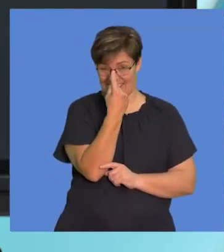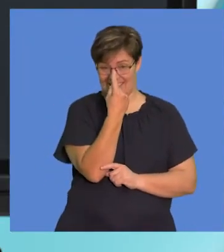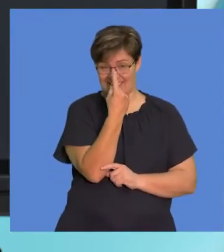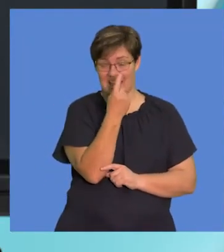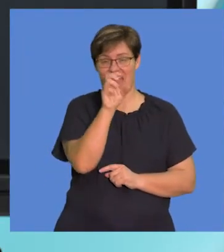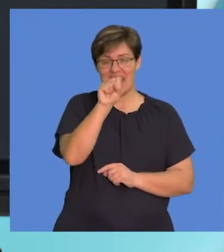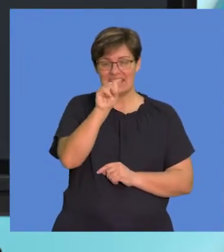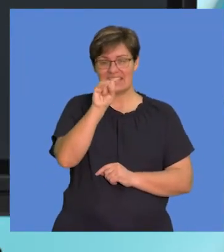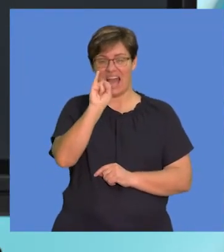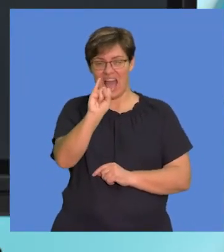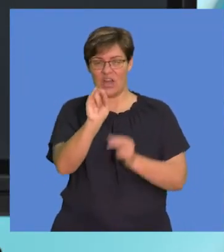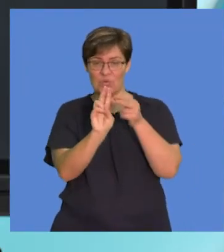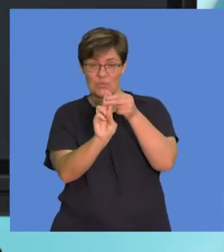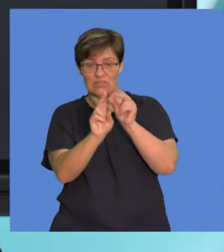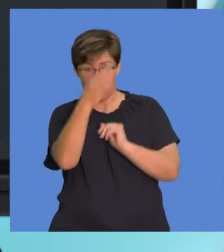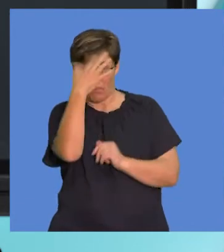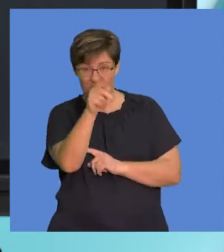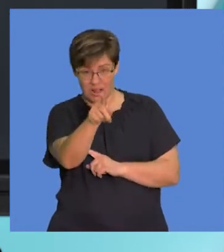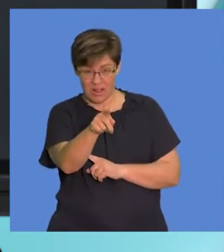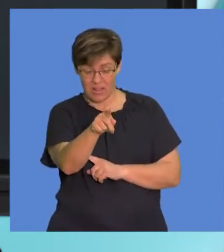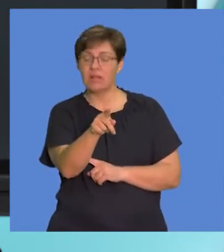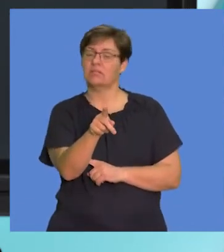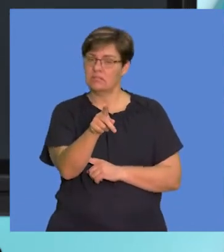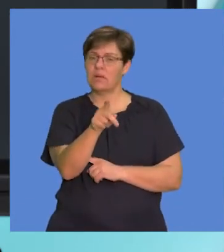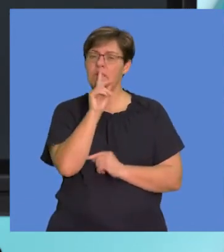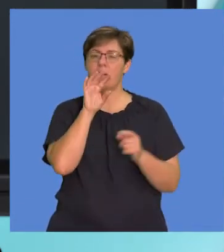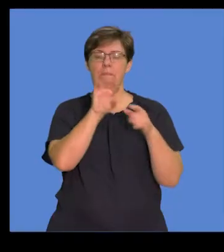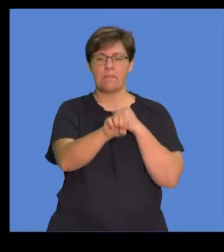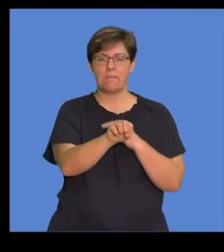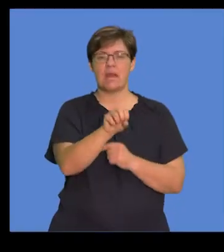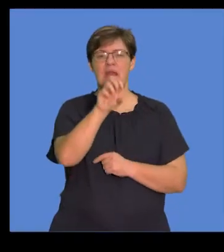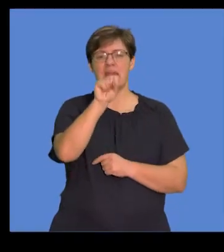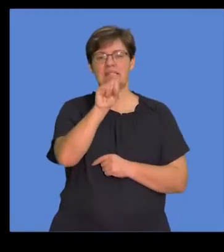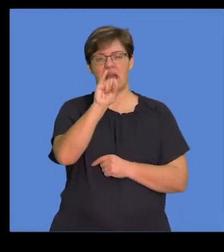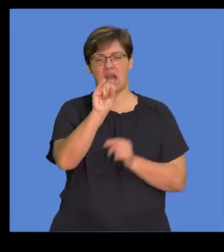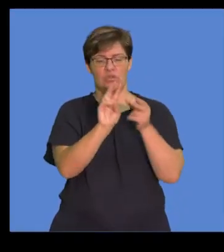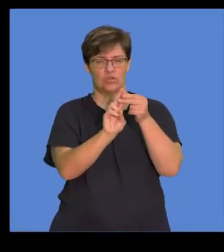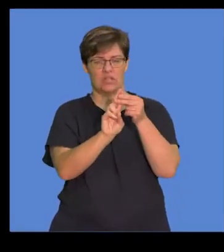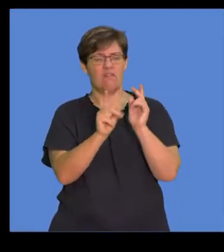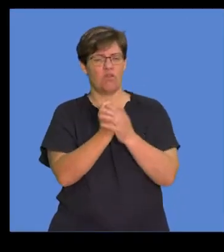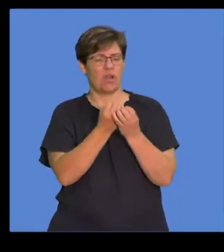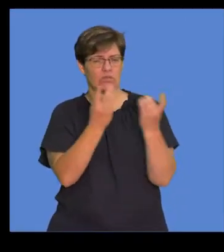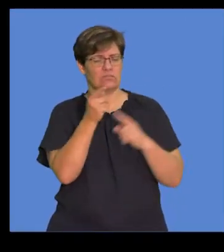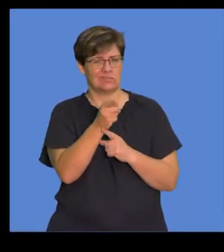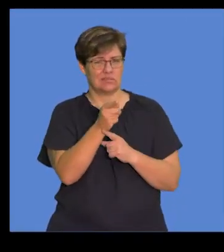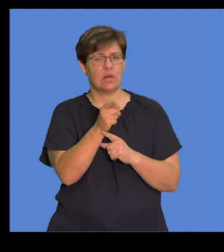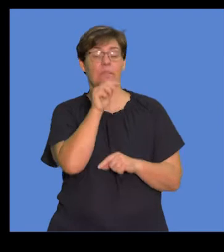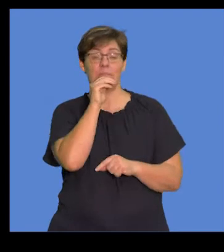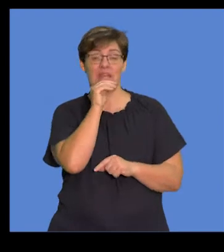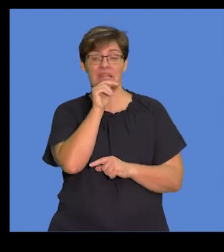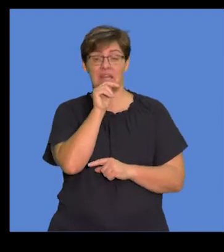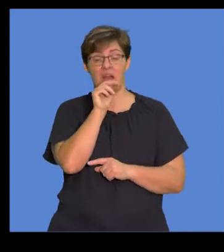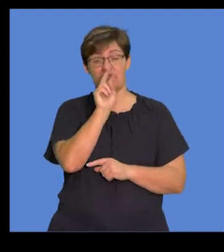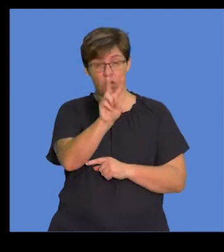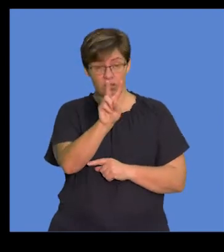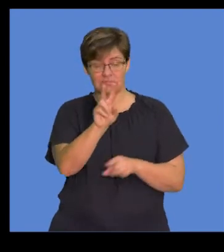the quantities in terms of the SI units, okay? So let's locate the SI unit volt in terms of its quantity.